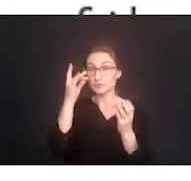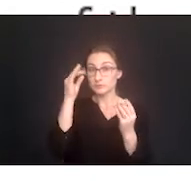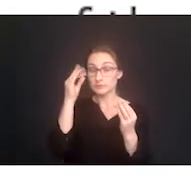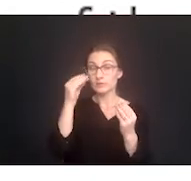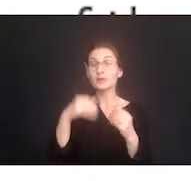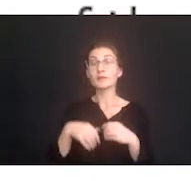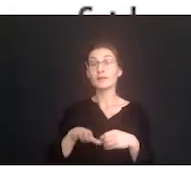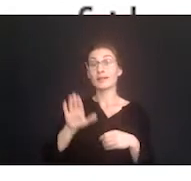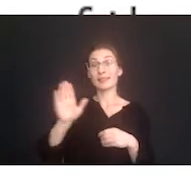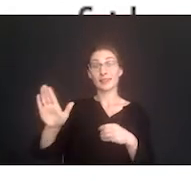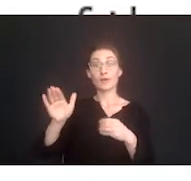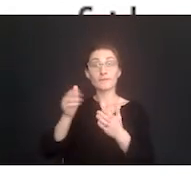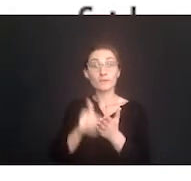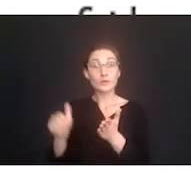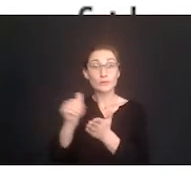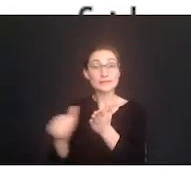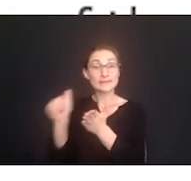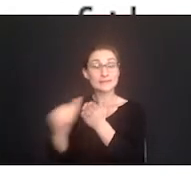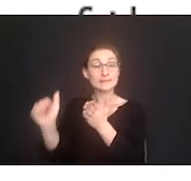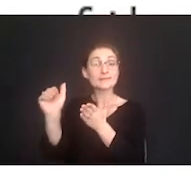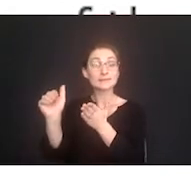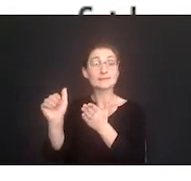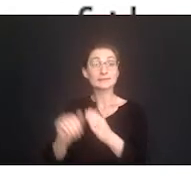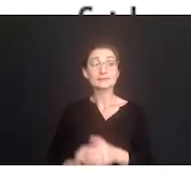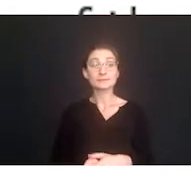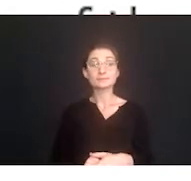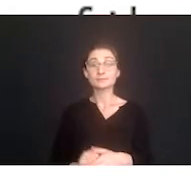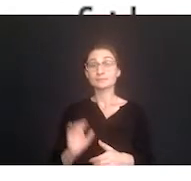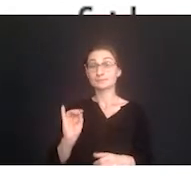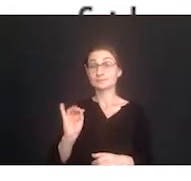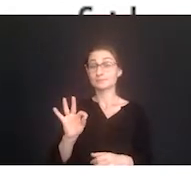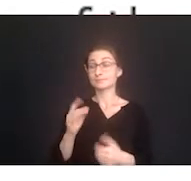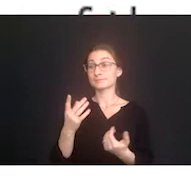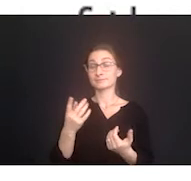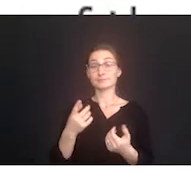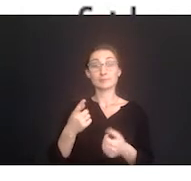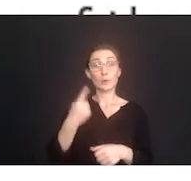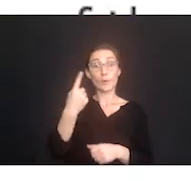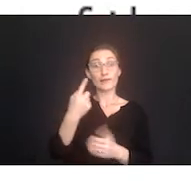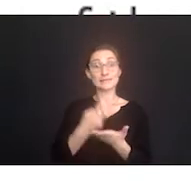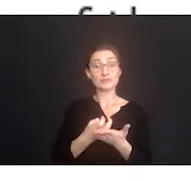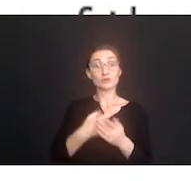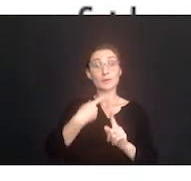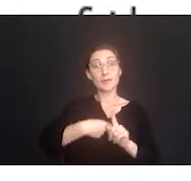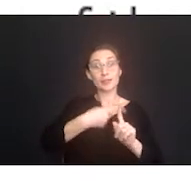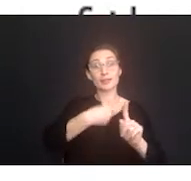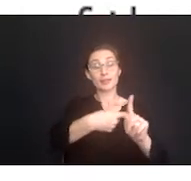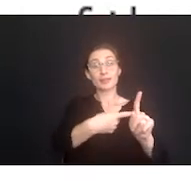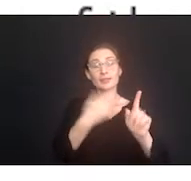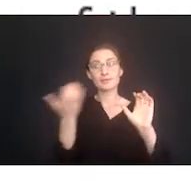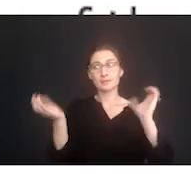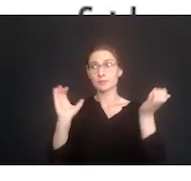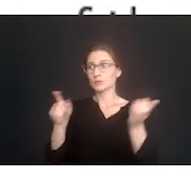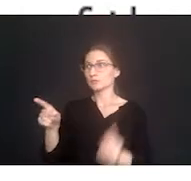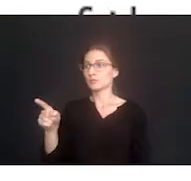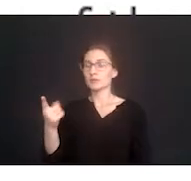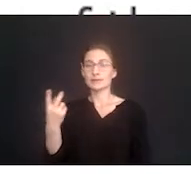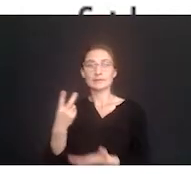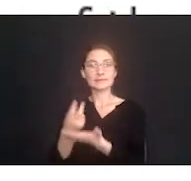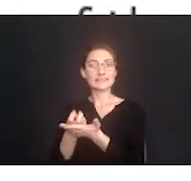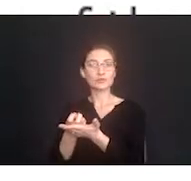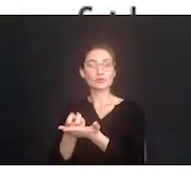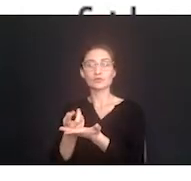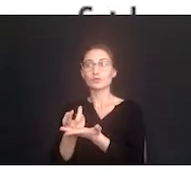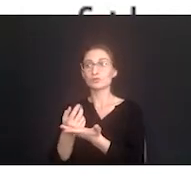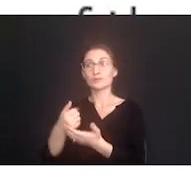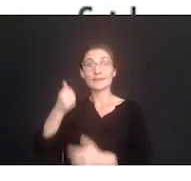person is the frequency of their seizures. So whether someone has maybe one seizure a month versus someone who has a